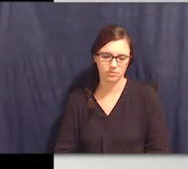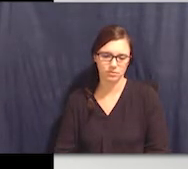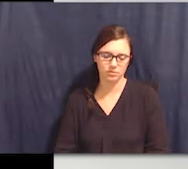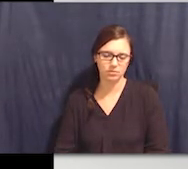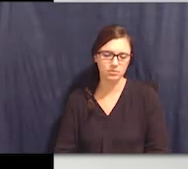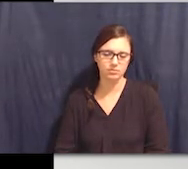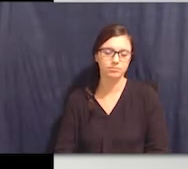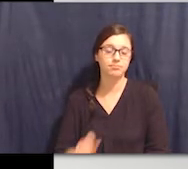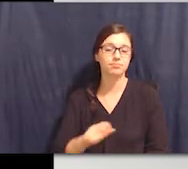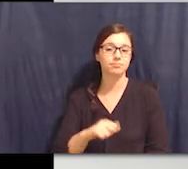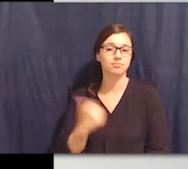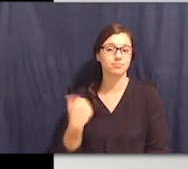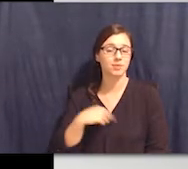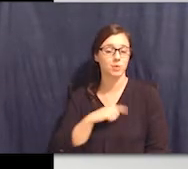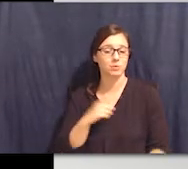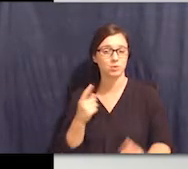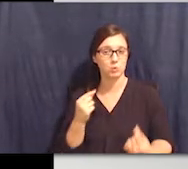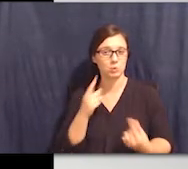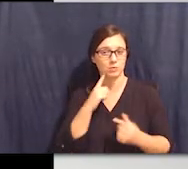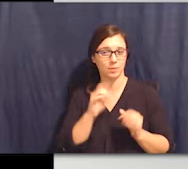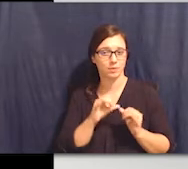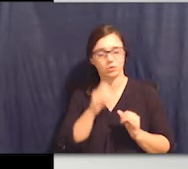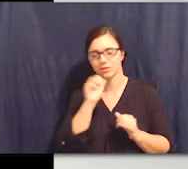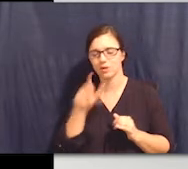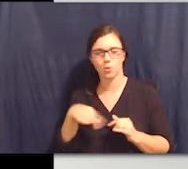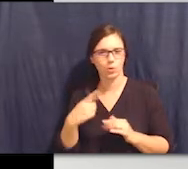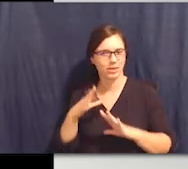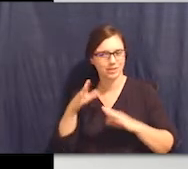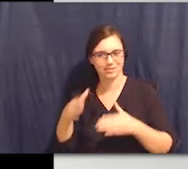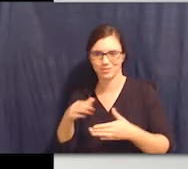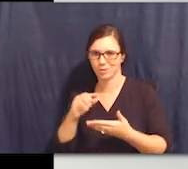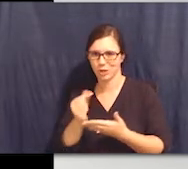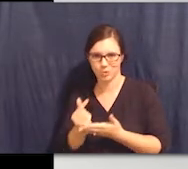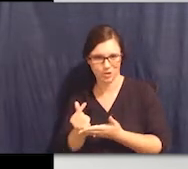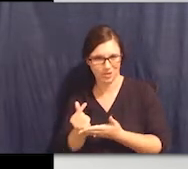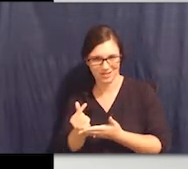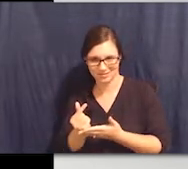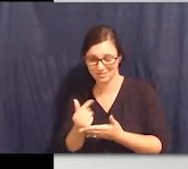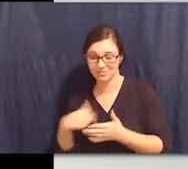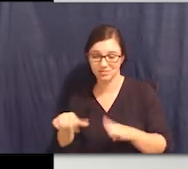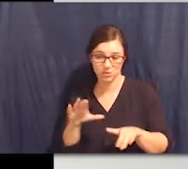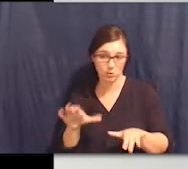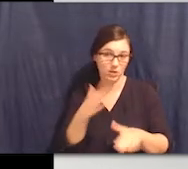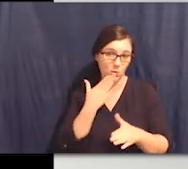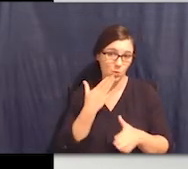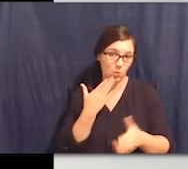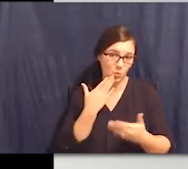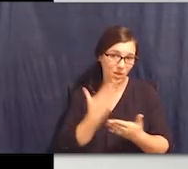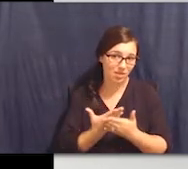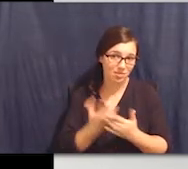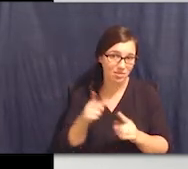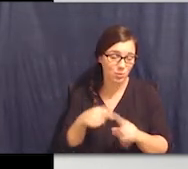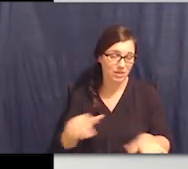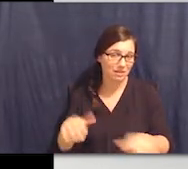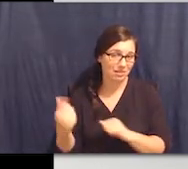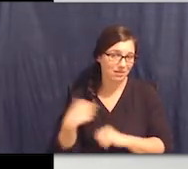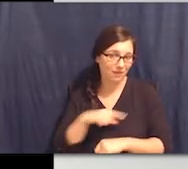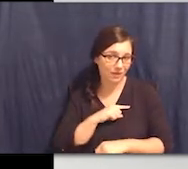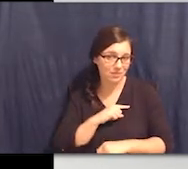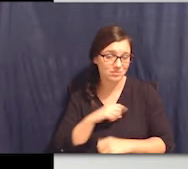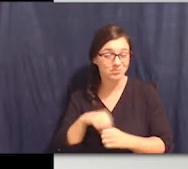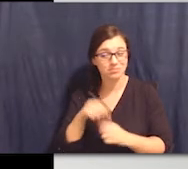Another thing that we do and we measure, because it's not just about graduation, right? It's how well they're doing when they leave us. Are they